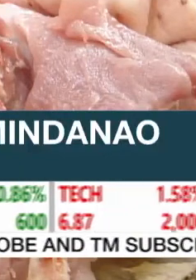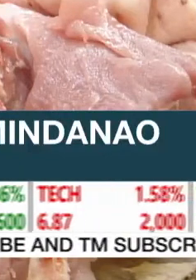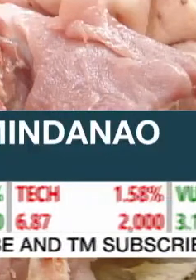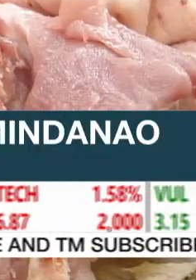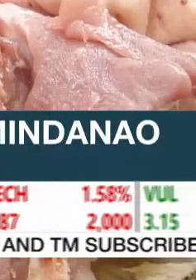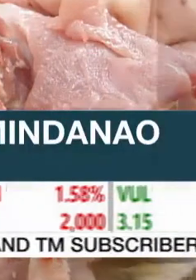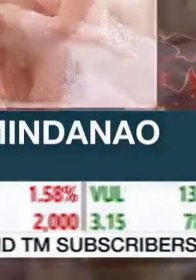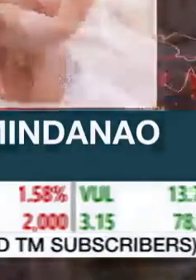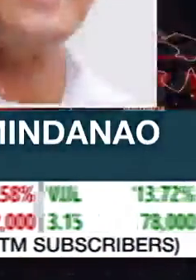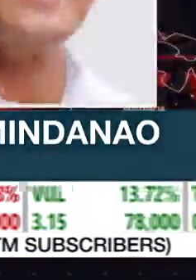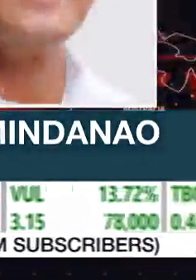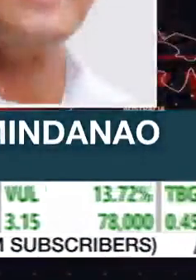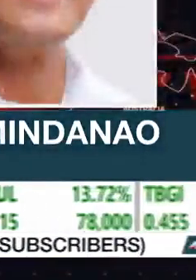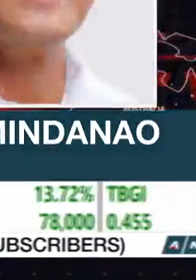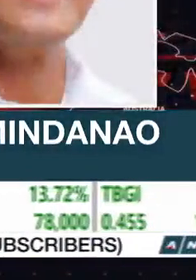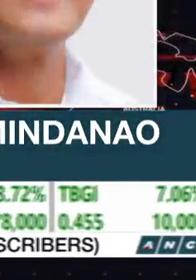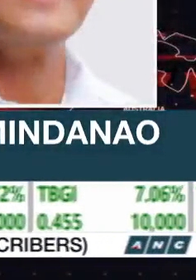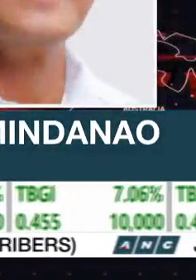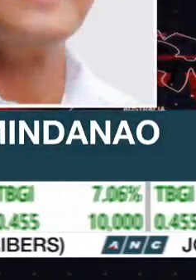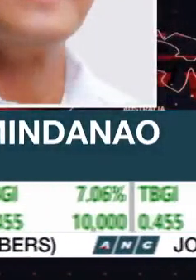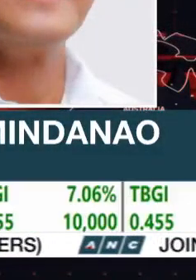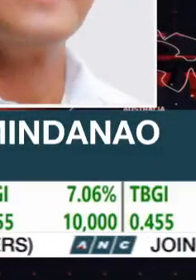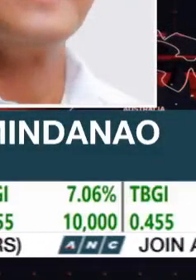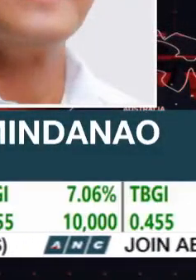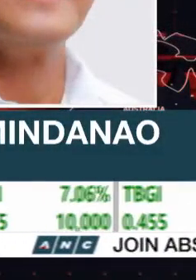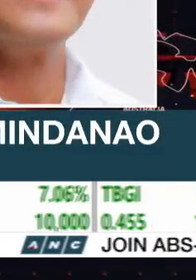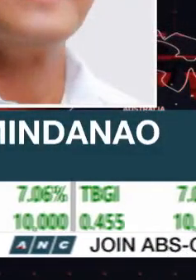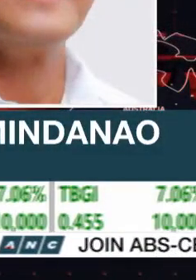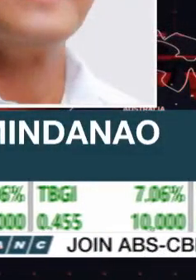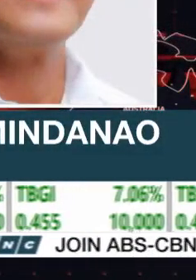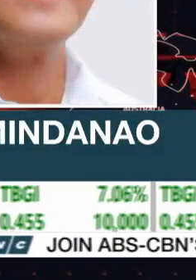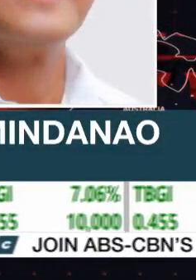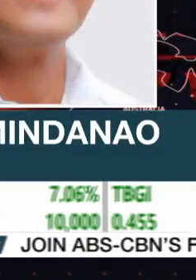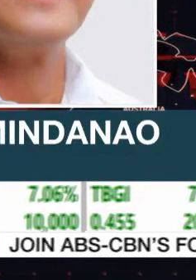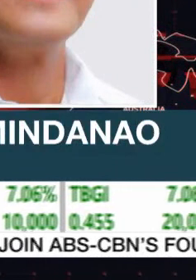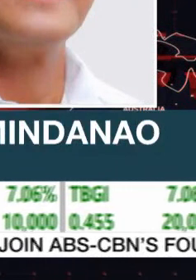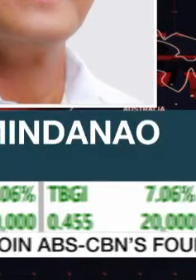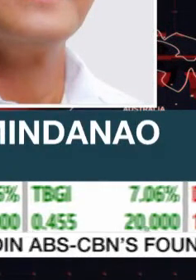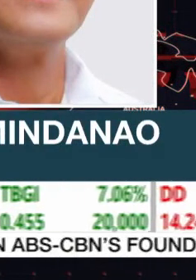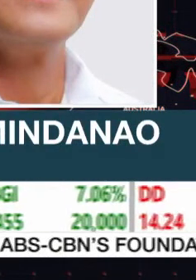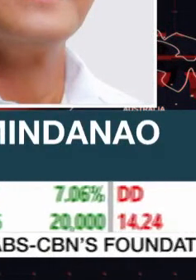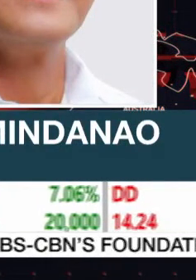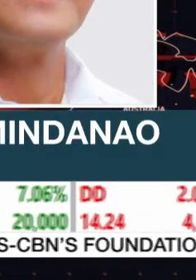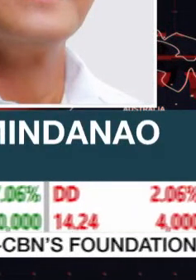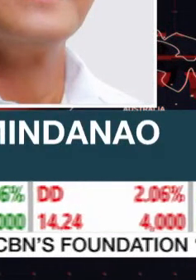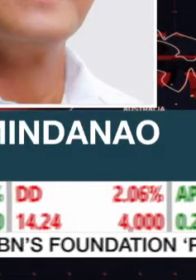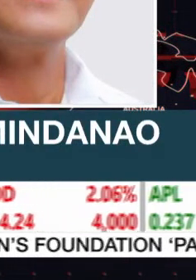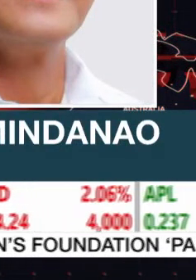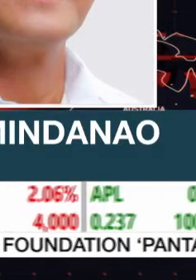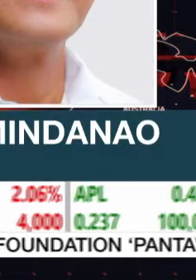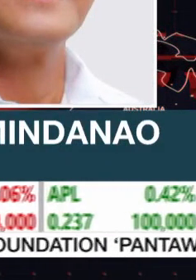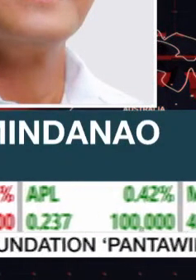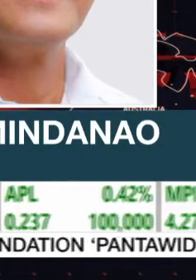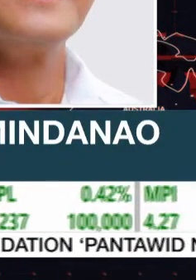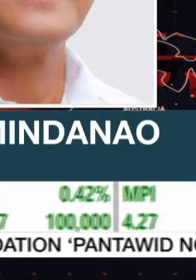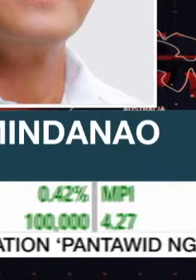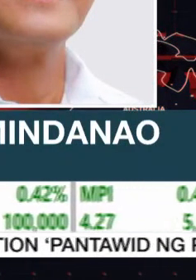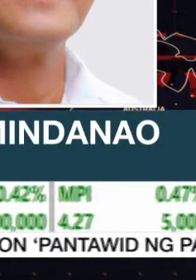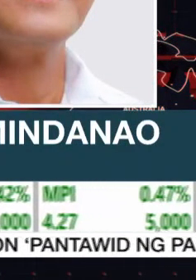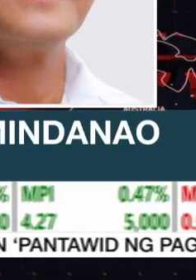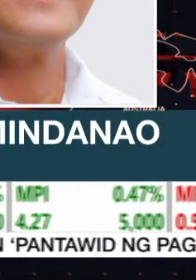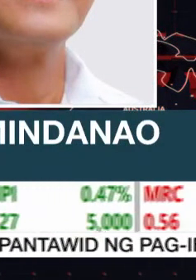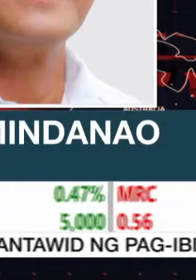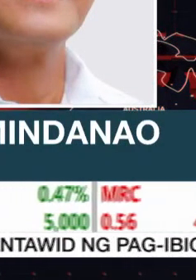4,000 hogs daily. In Mindanao, they have committed 10,000 a week. Surplus production niya. Yung pong